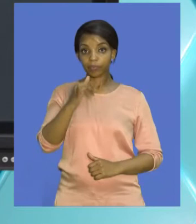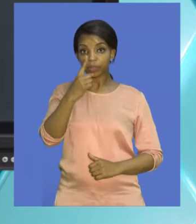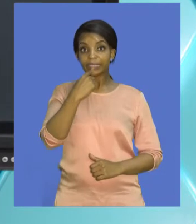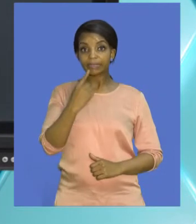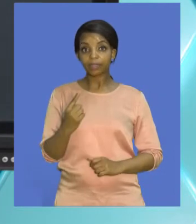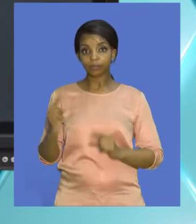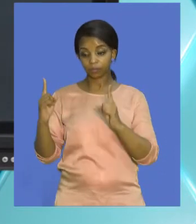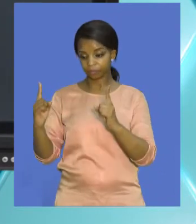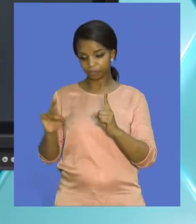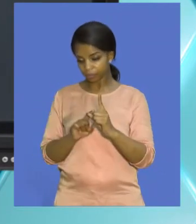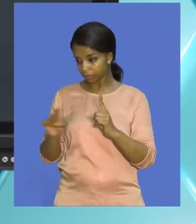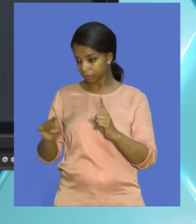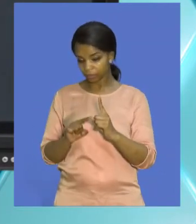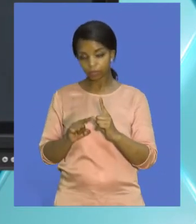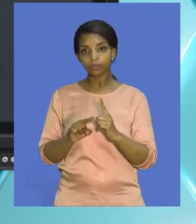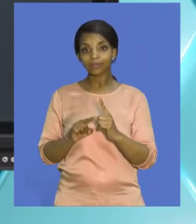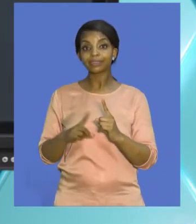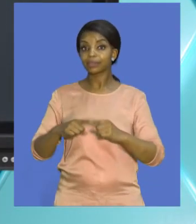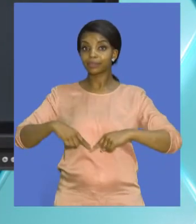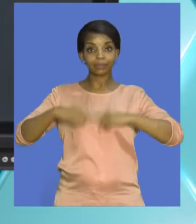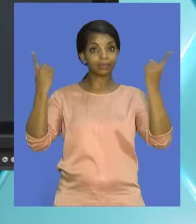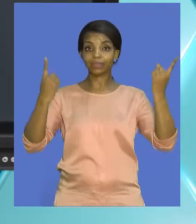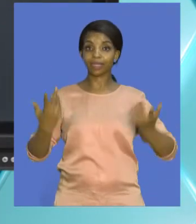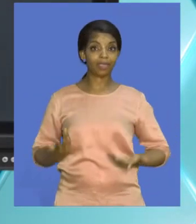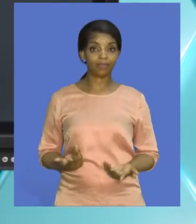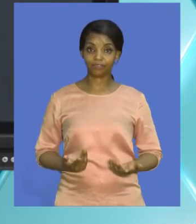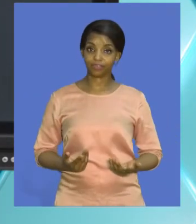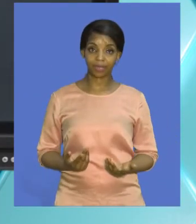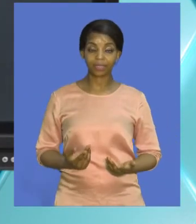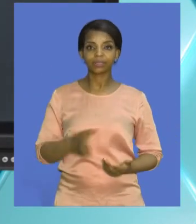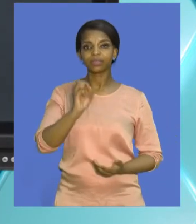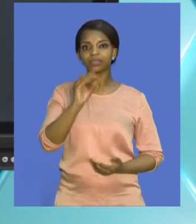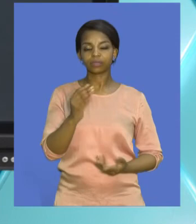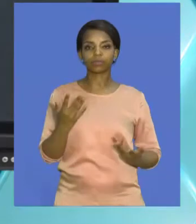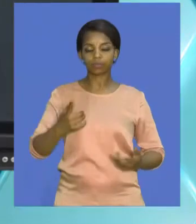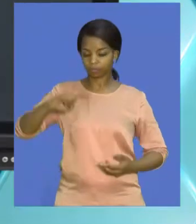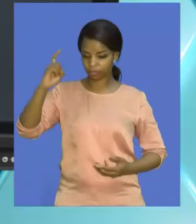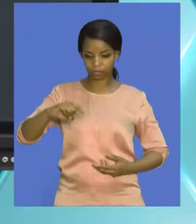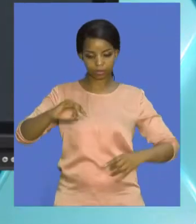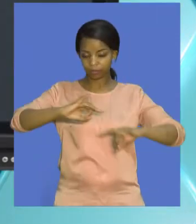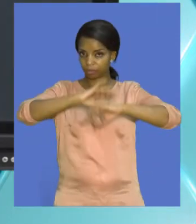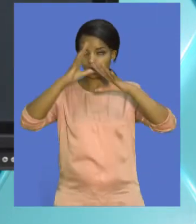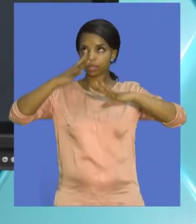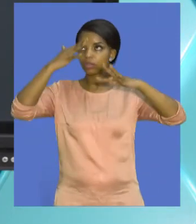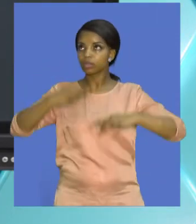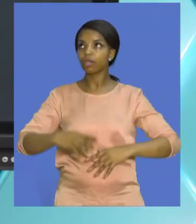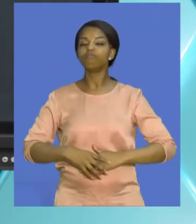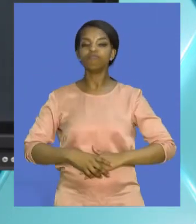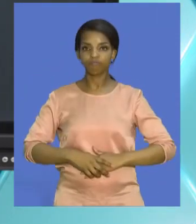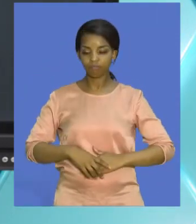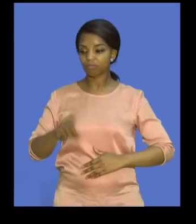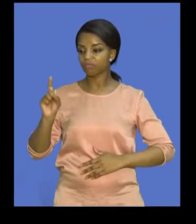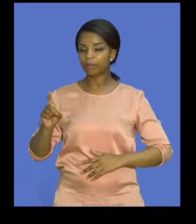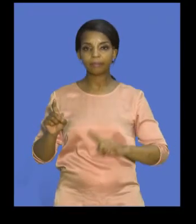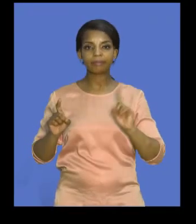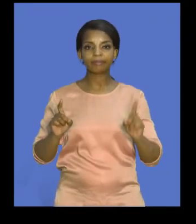squared, which is totally different from square root. So we need to have a clear distinction in as far as those two are concerned. Right.